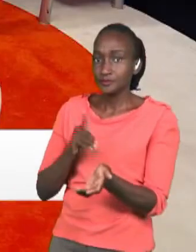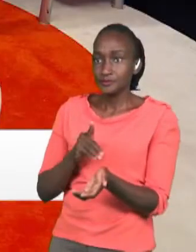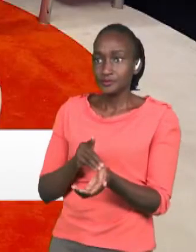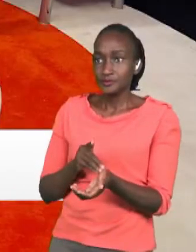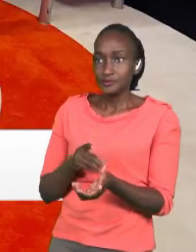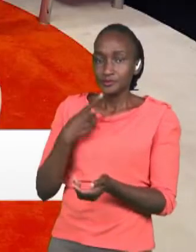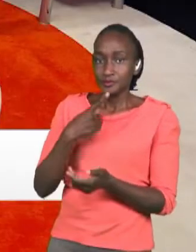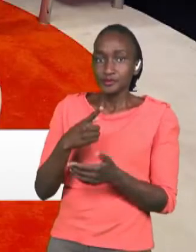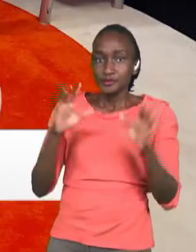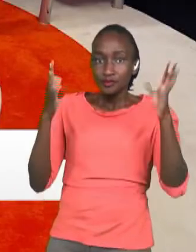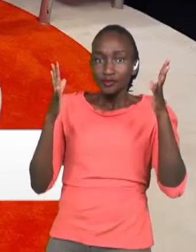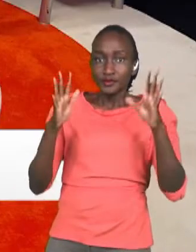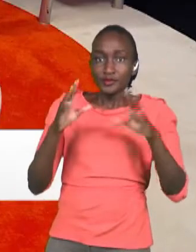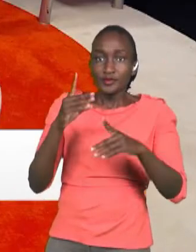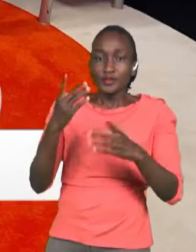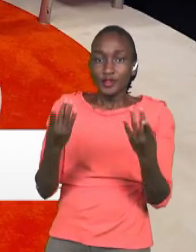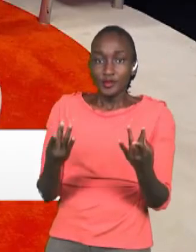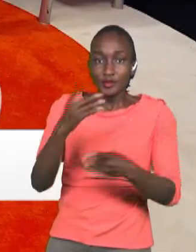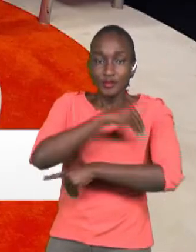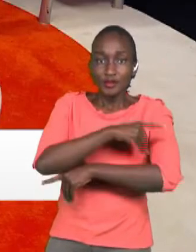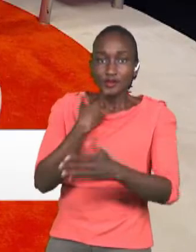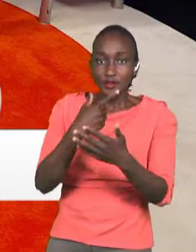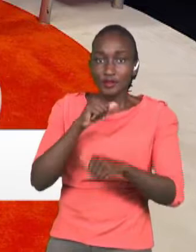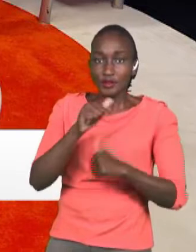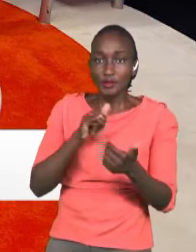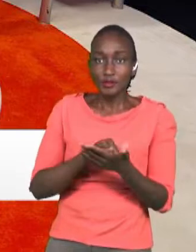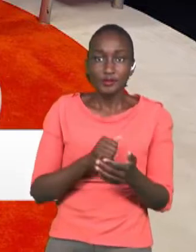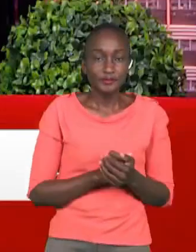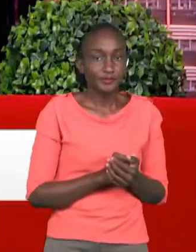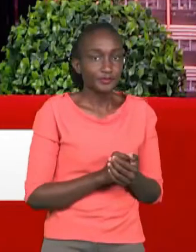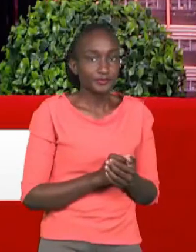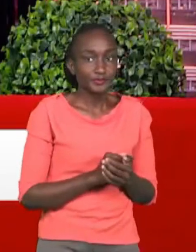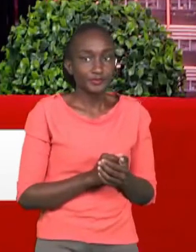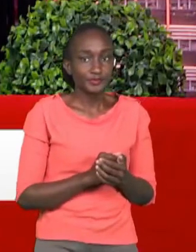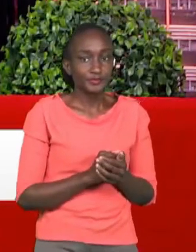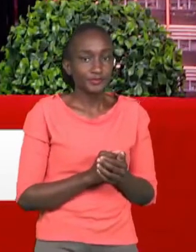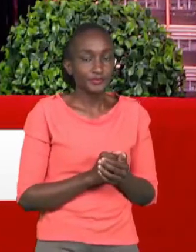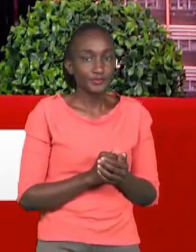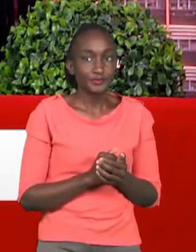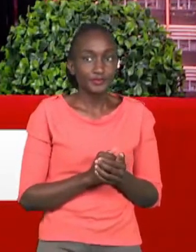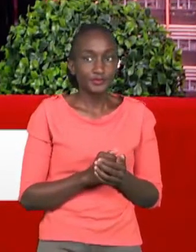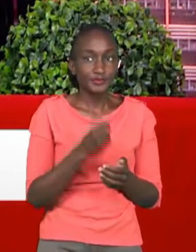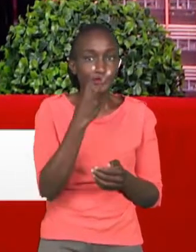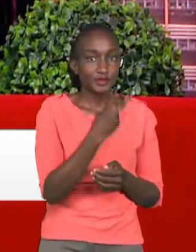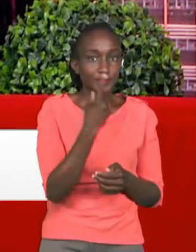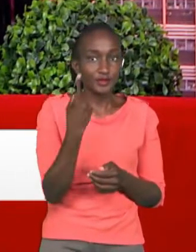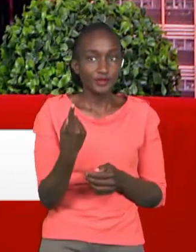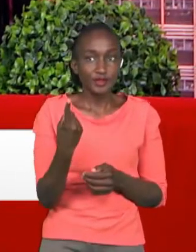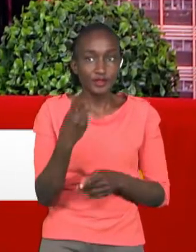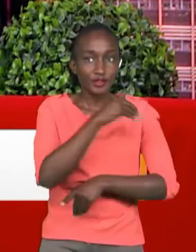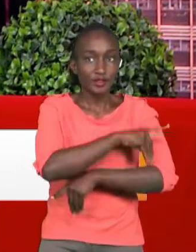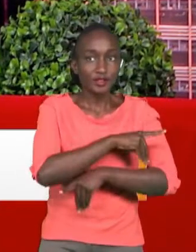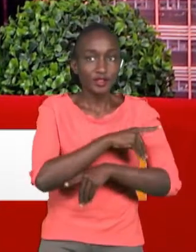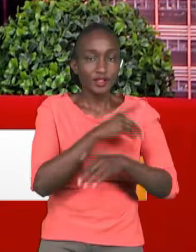recently celebrated the World Yoga Day. Tell me about that. So it is 21st June is the International Yoga Day in